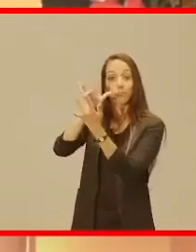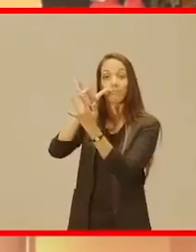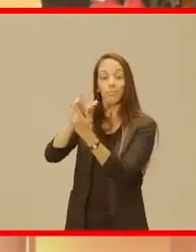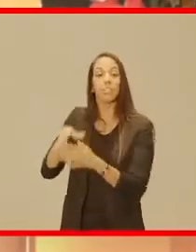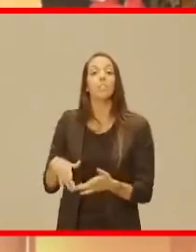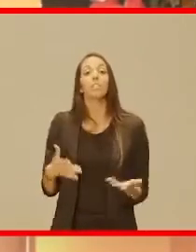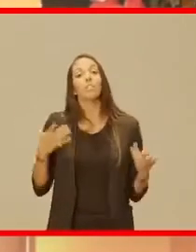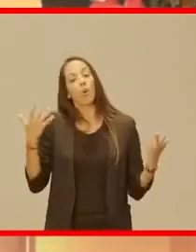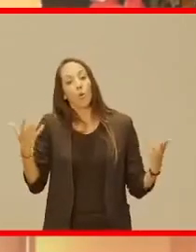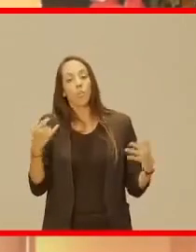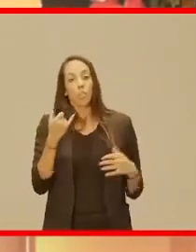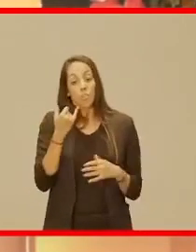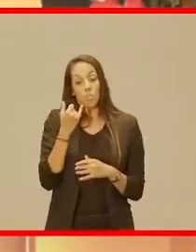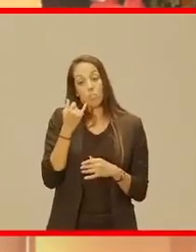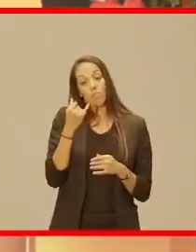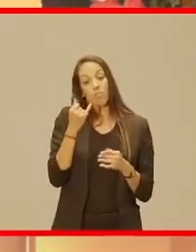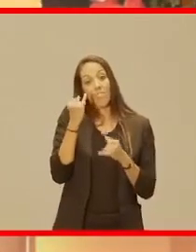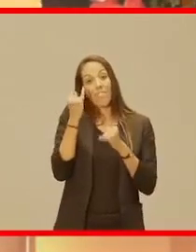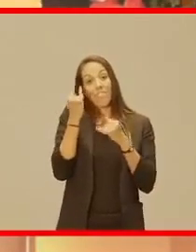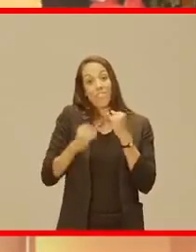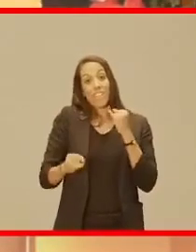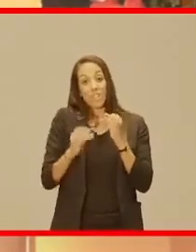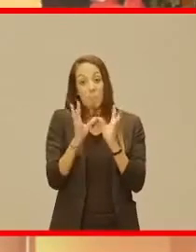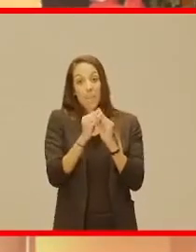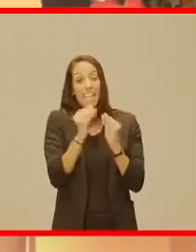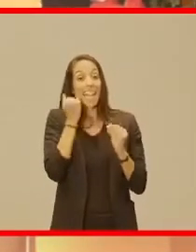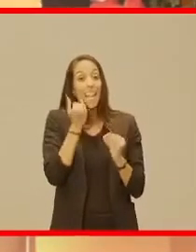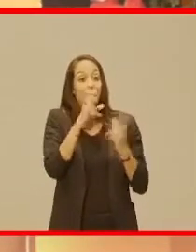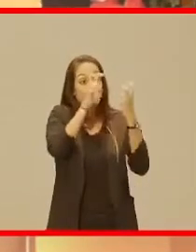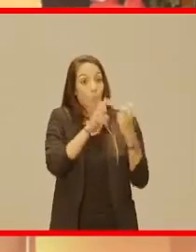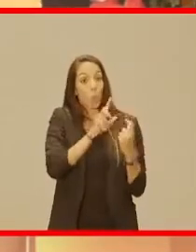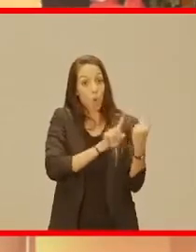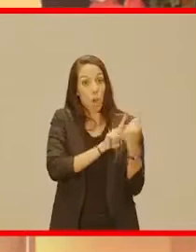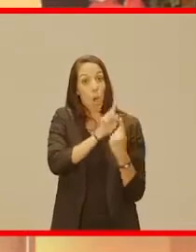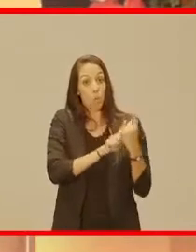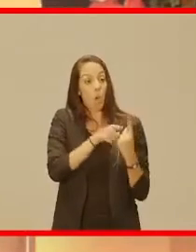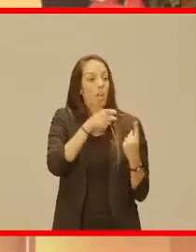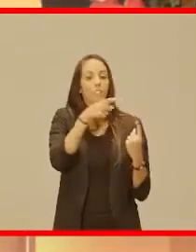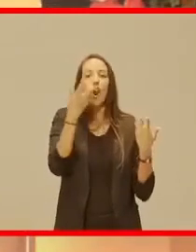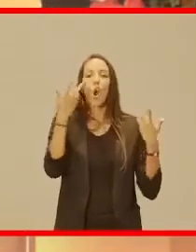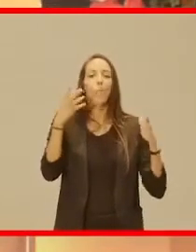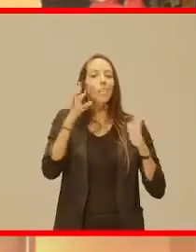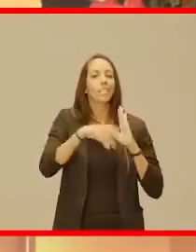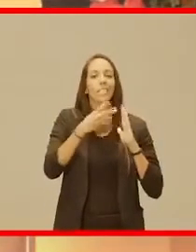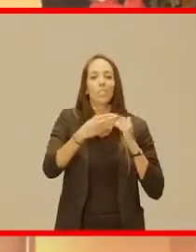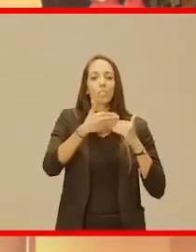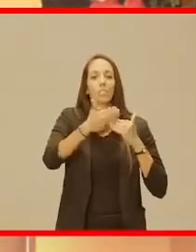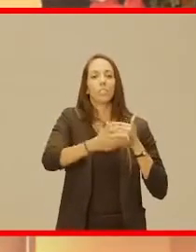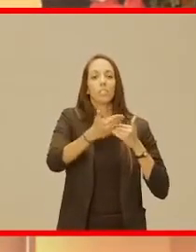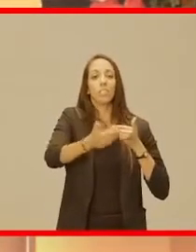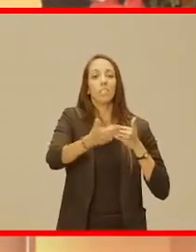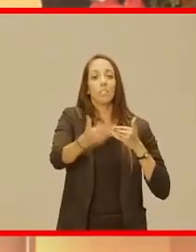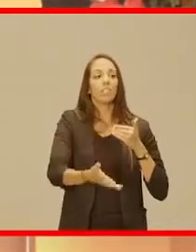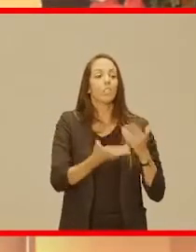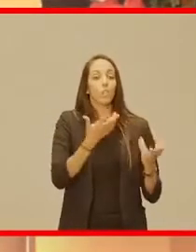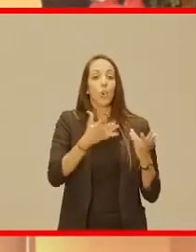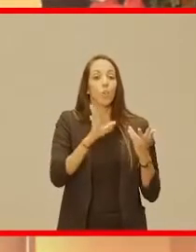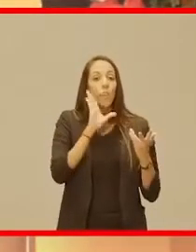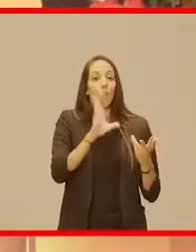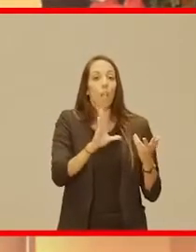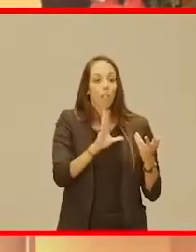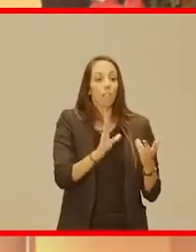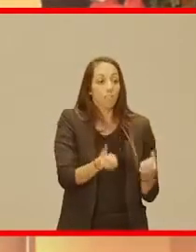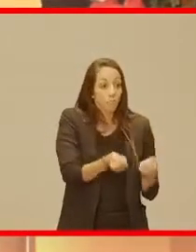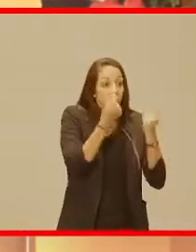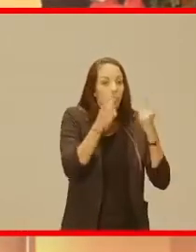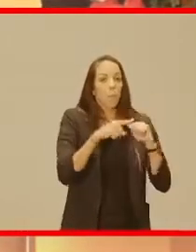when you get toward the end of session, they're scheduling committee meetings like 48 hours out. so the sponsors of bills don't know their bills